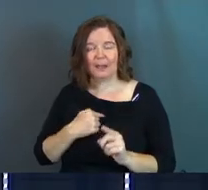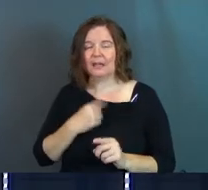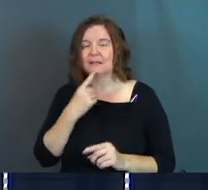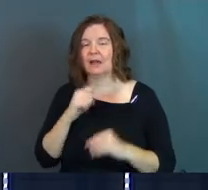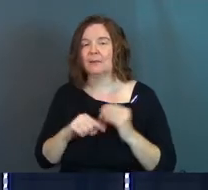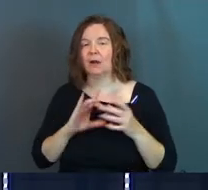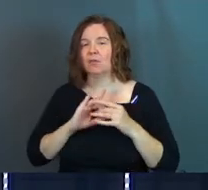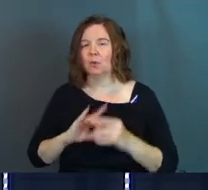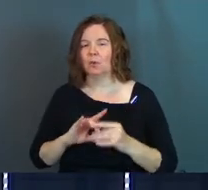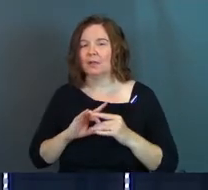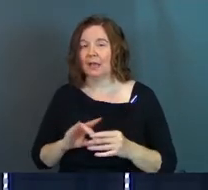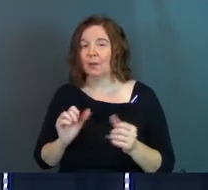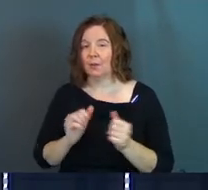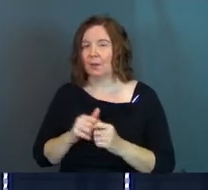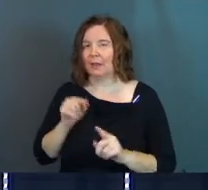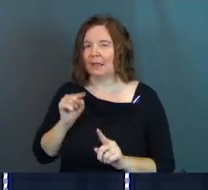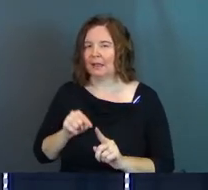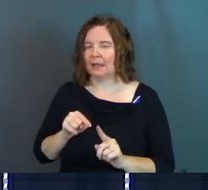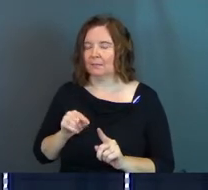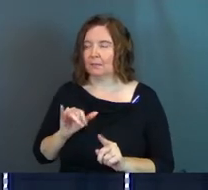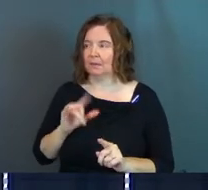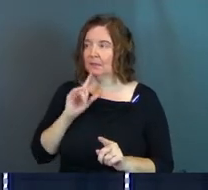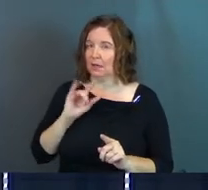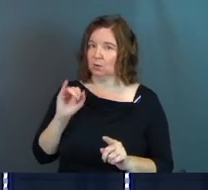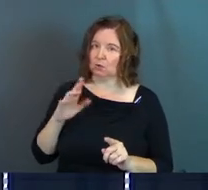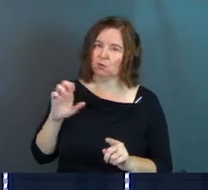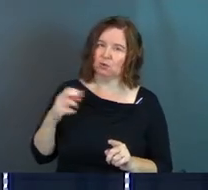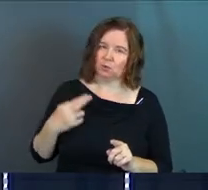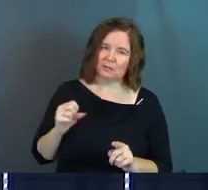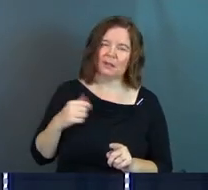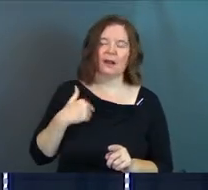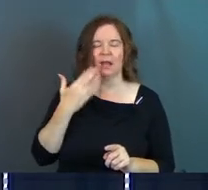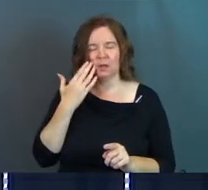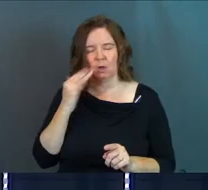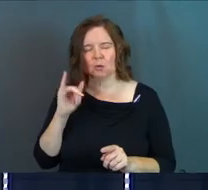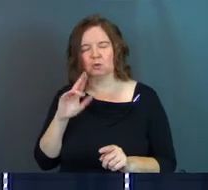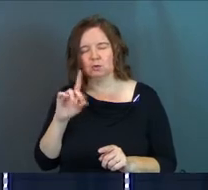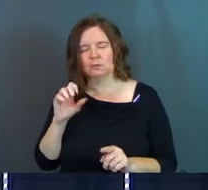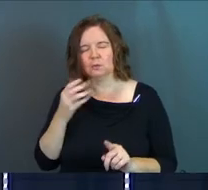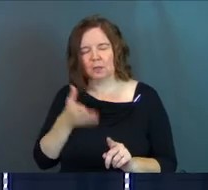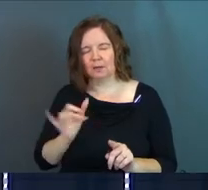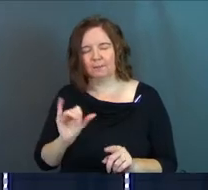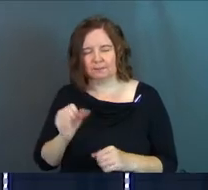say about their relationship with him? And you're like, there was Judas, and I know there was Judas.